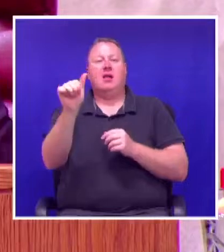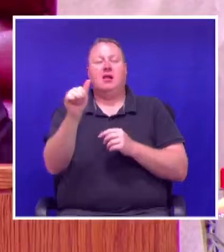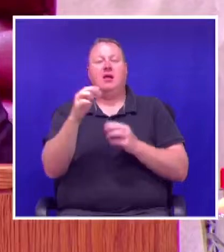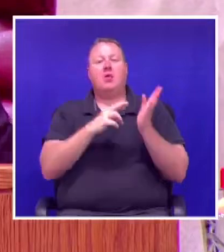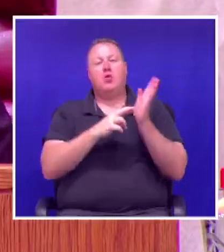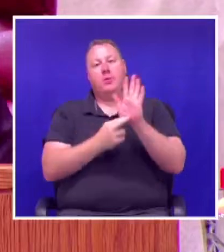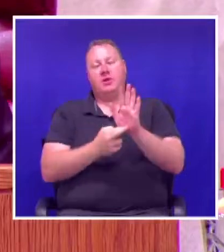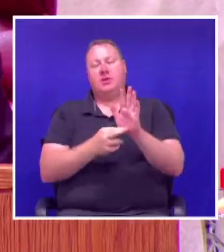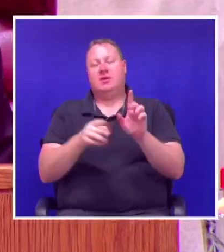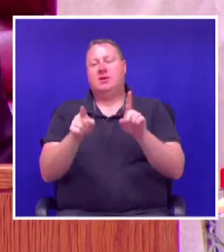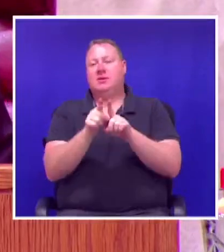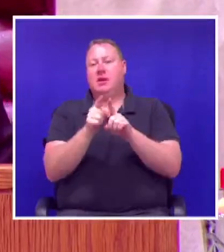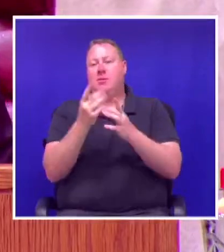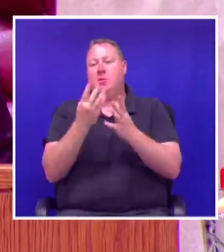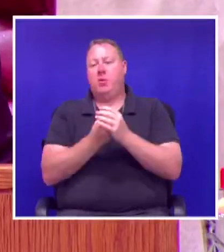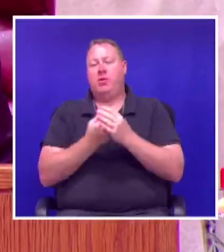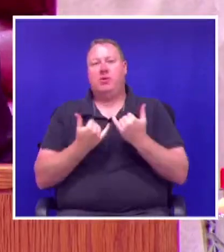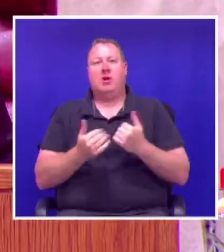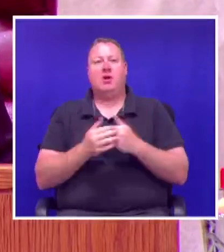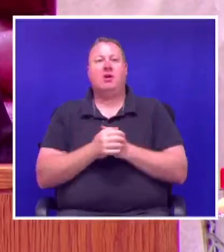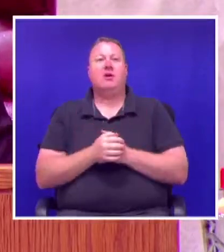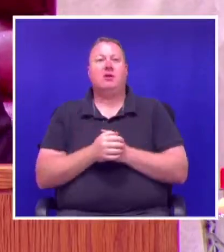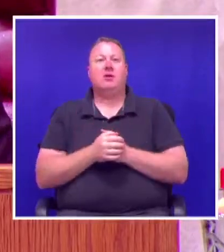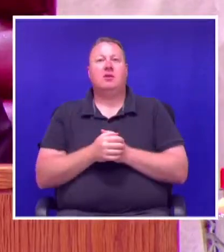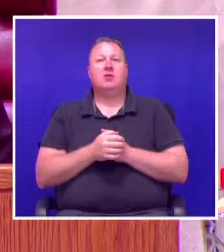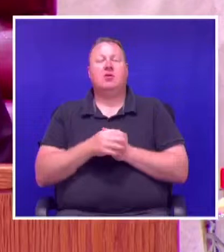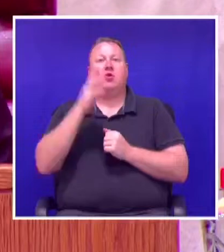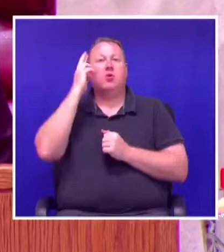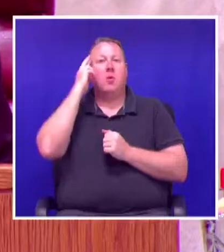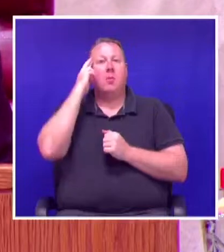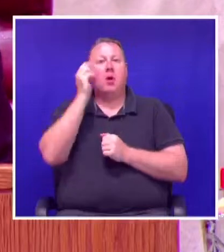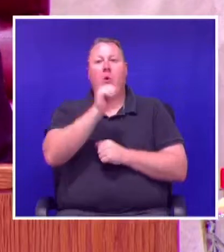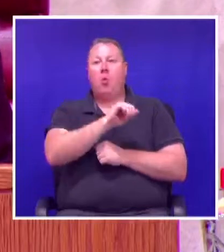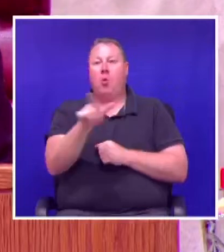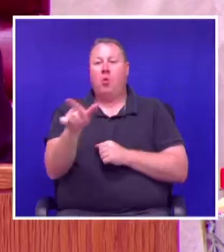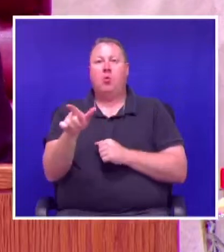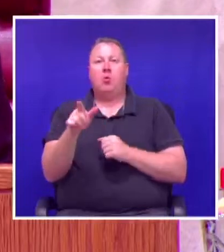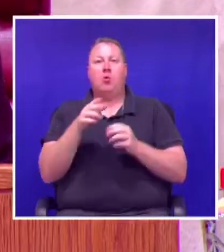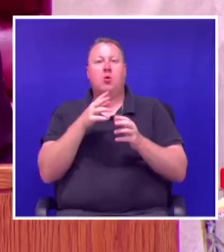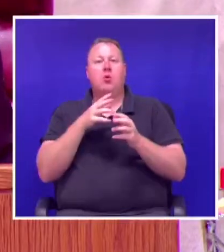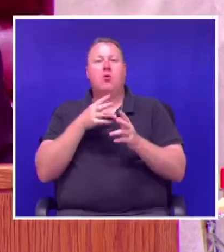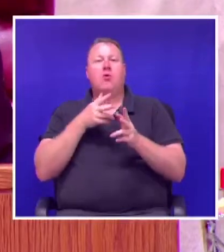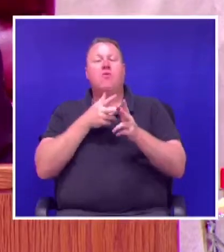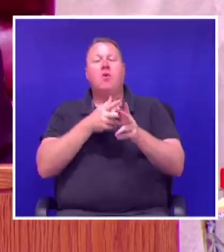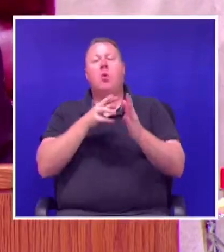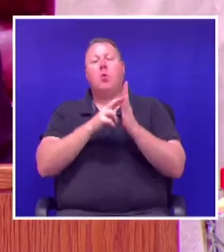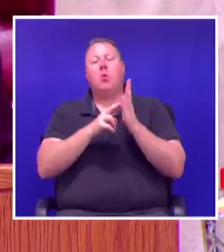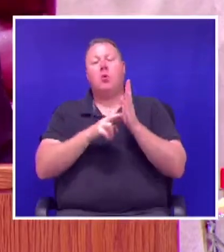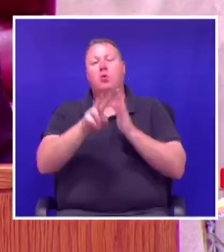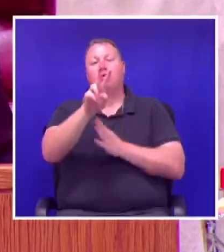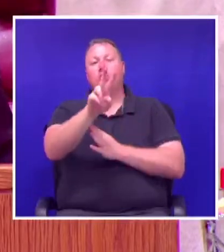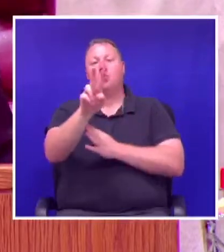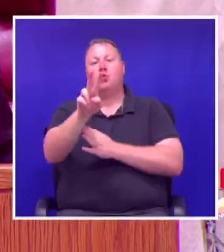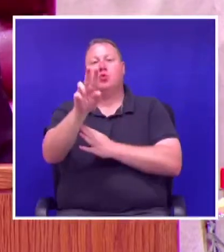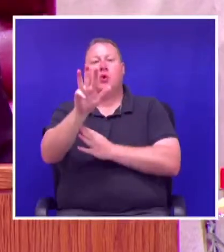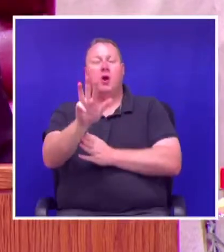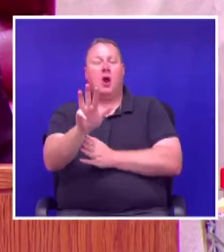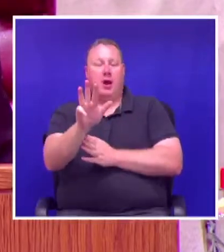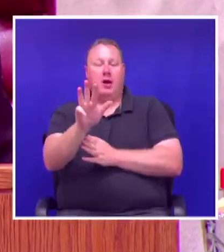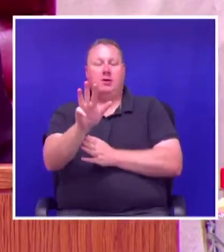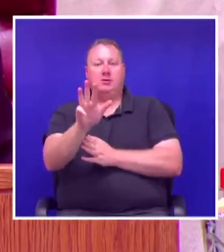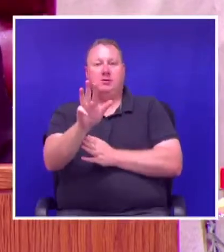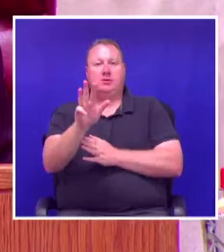with us. Further, I'd like to remind delegates that in terms of Rule 229 of the Council